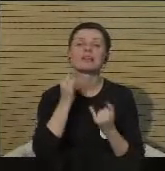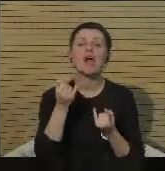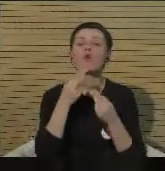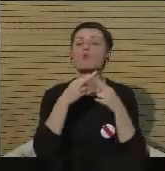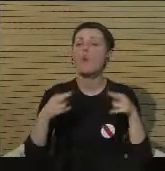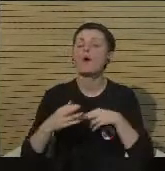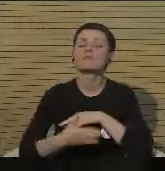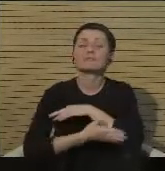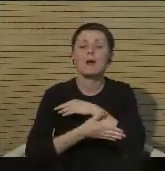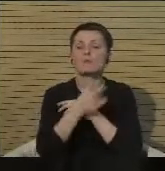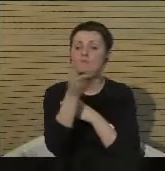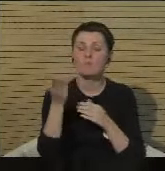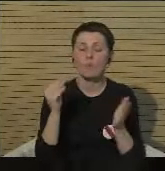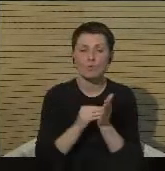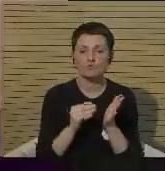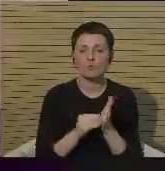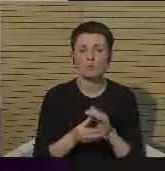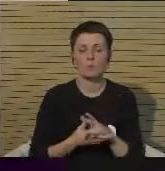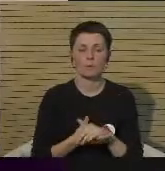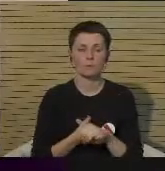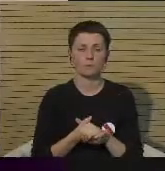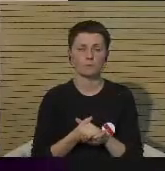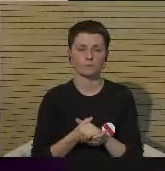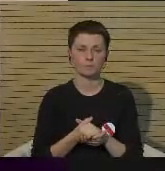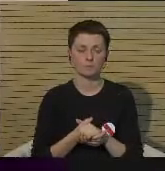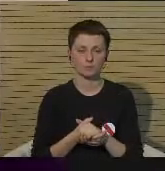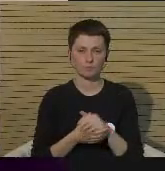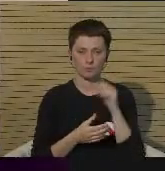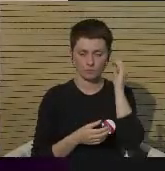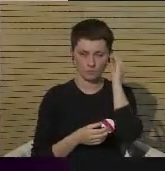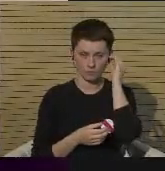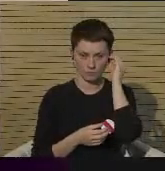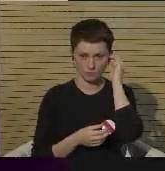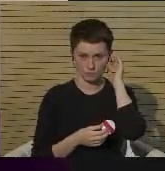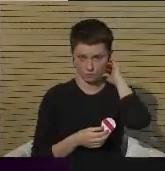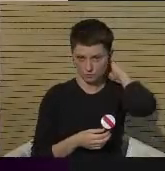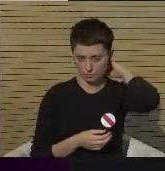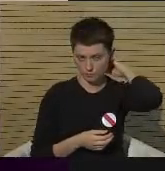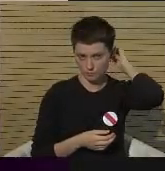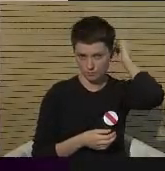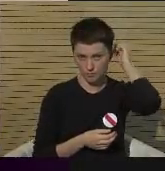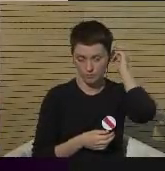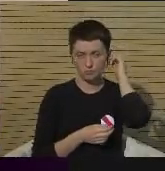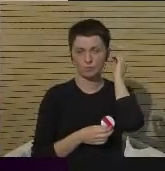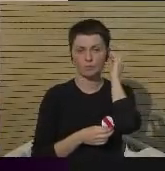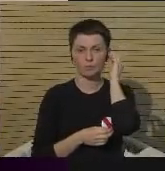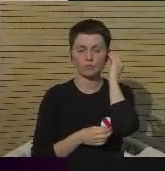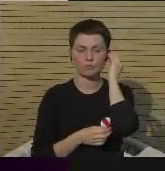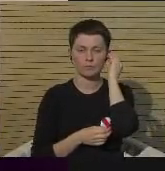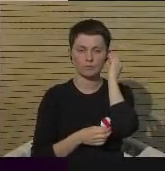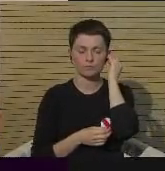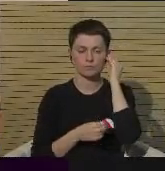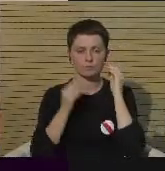we would appreciate if you just told us frankly what kind of support you need from us.